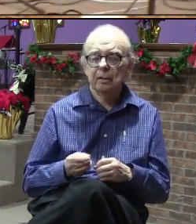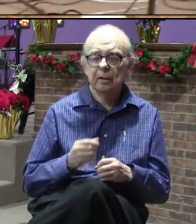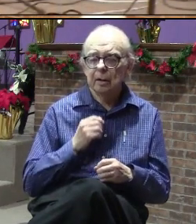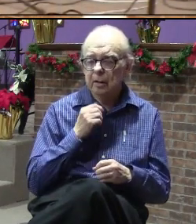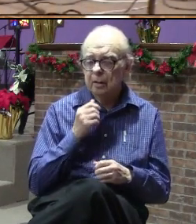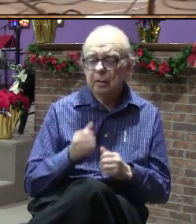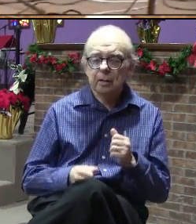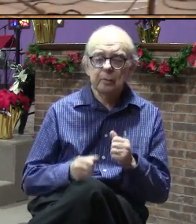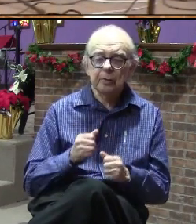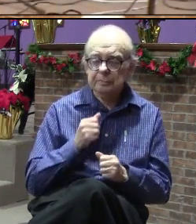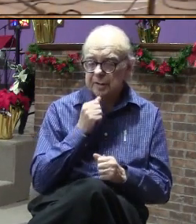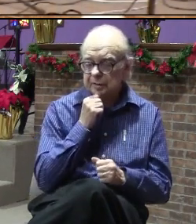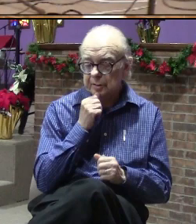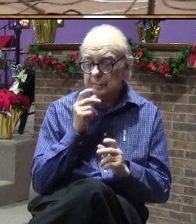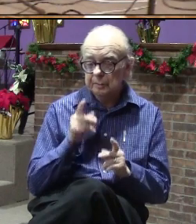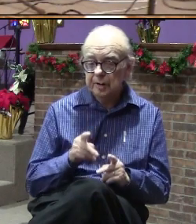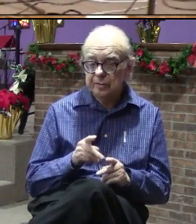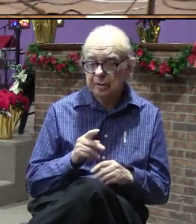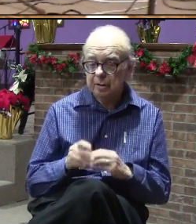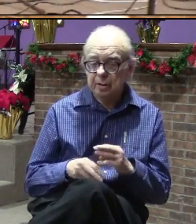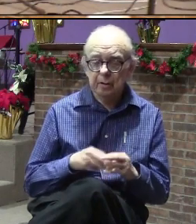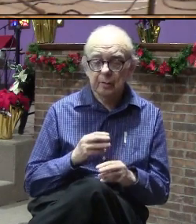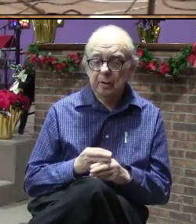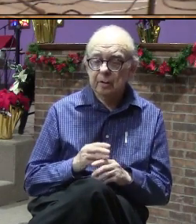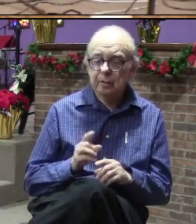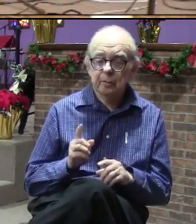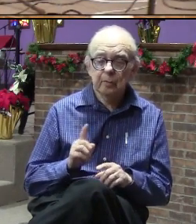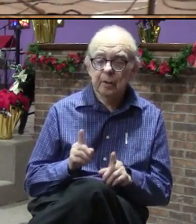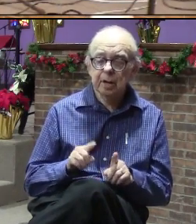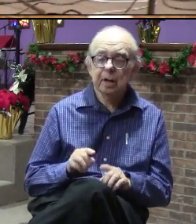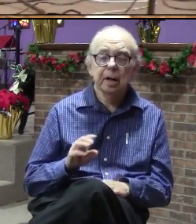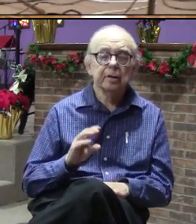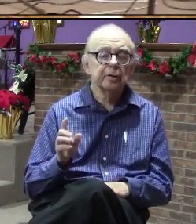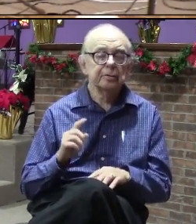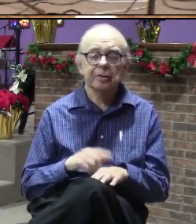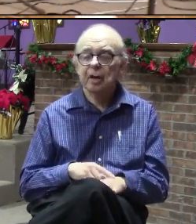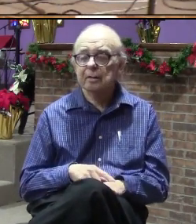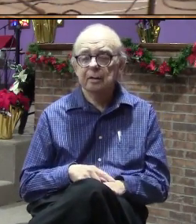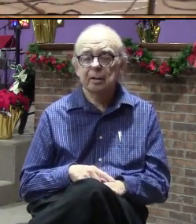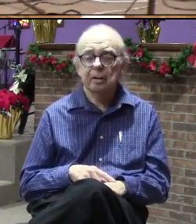most patient person in the world at Christmas time.